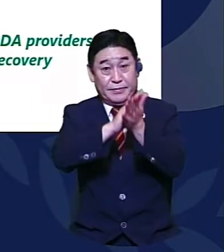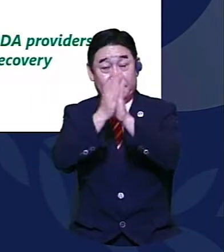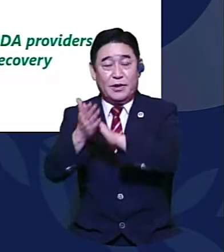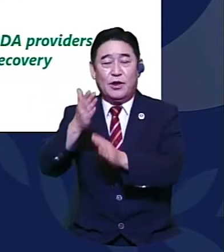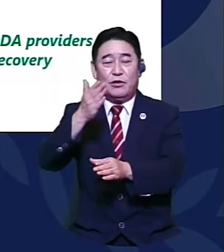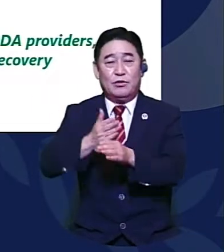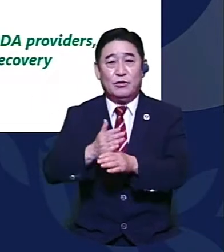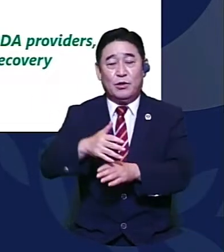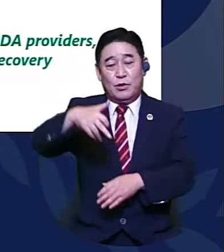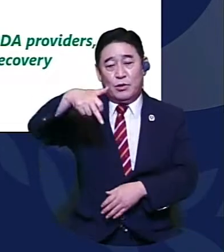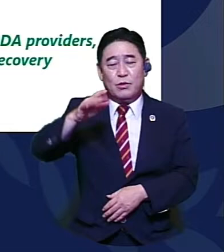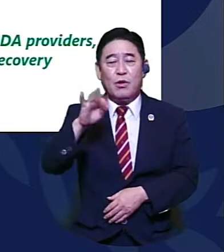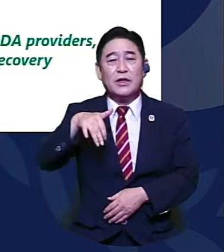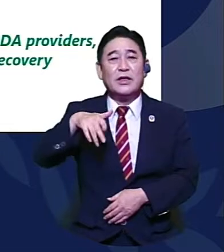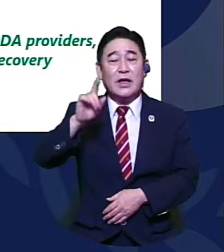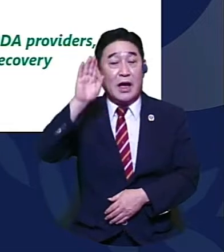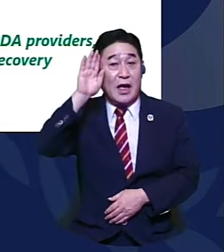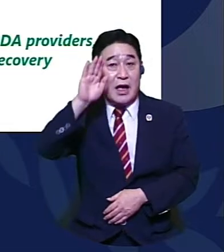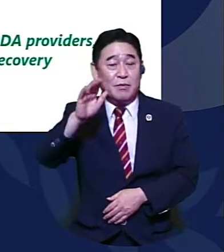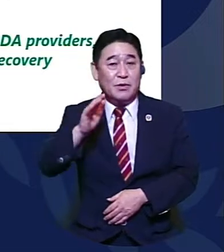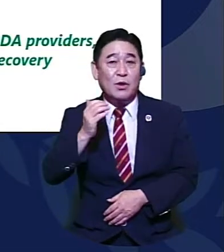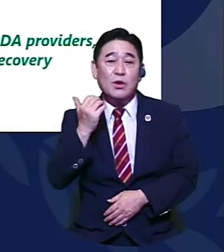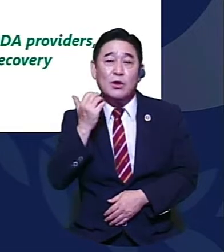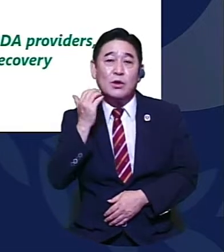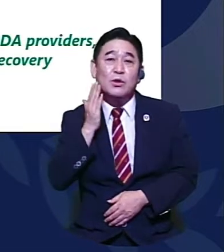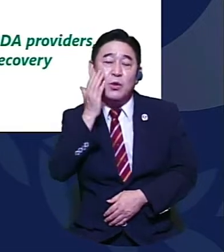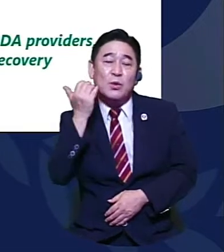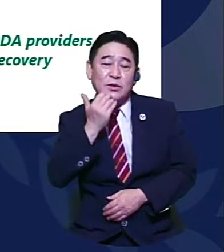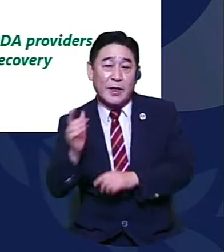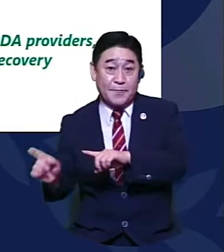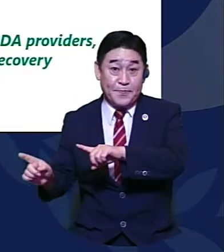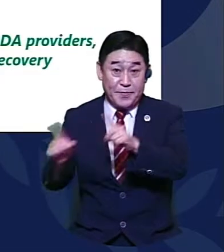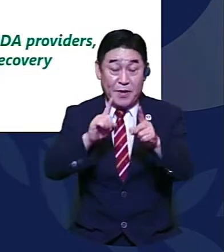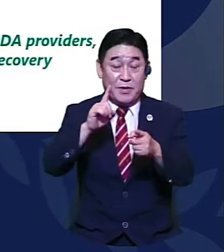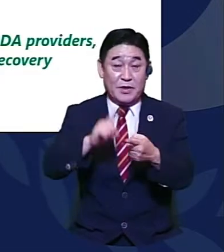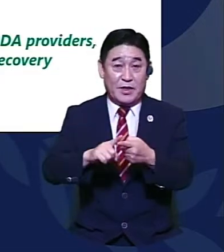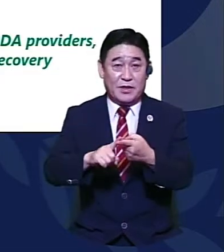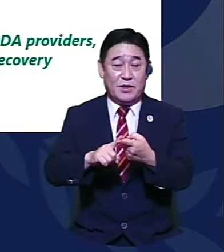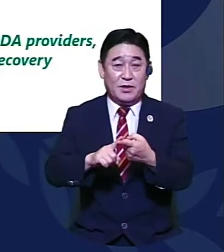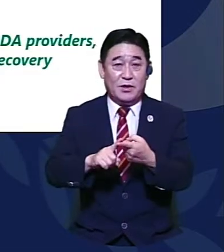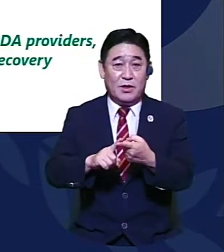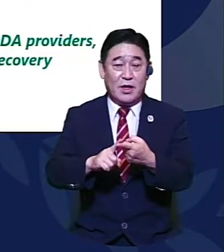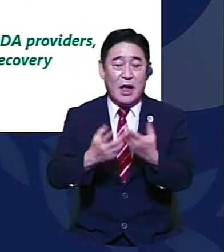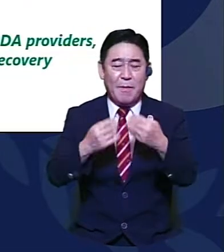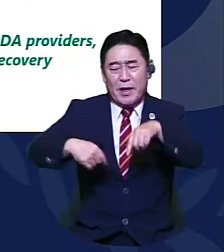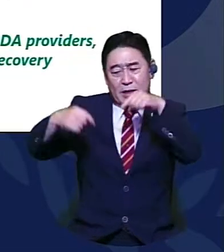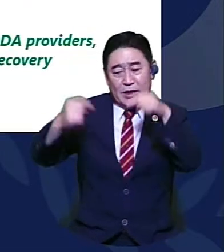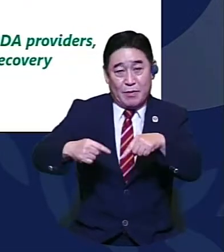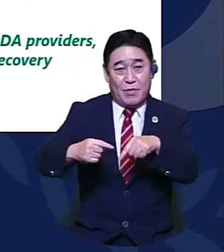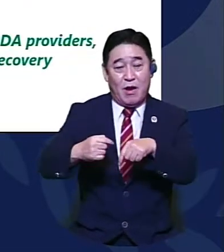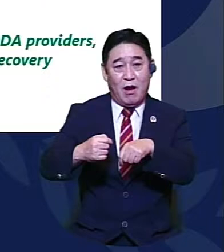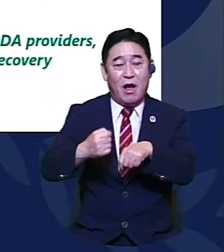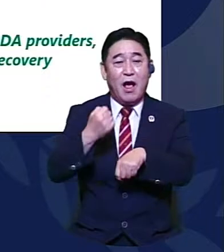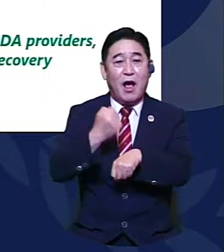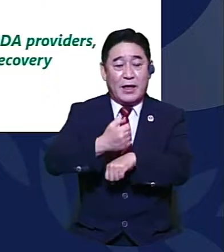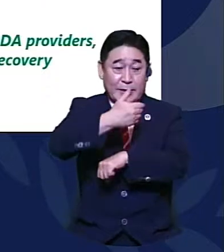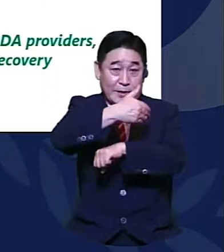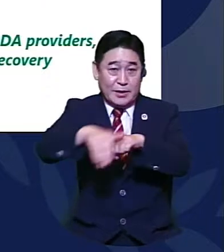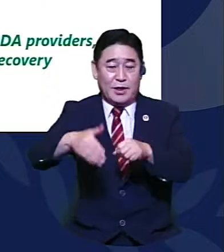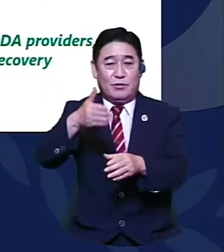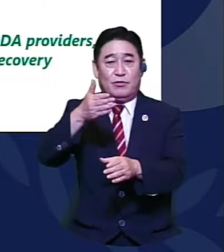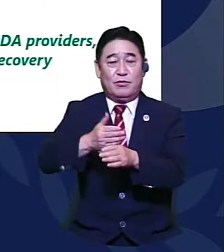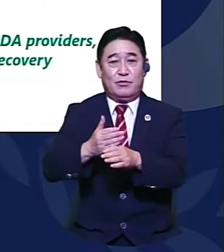green recovery. I've shared with you some priorities: green jobs, low carbon development and